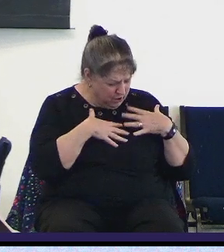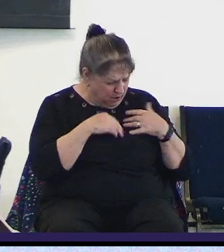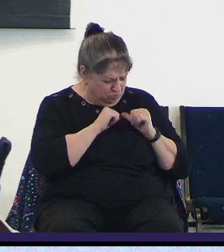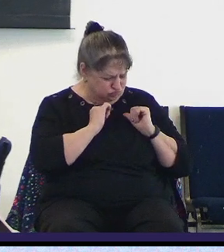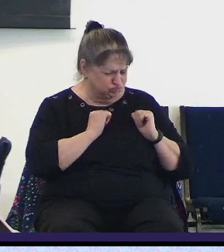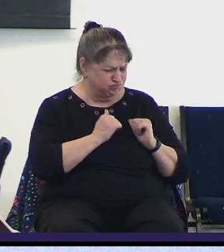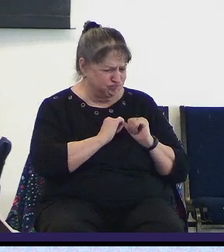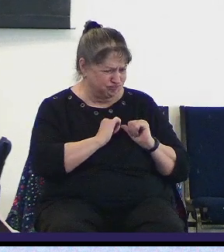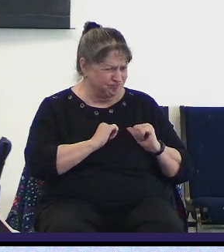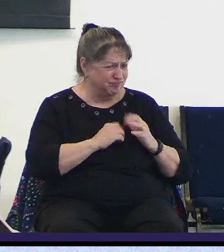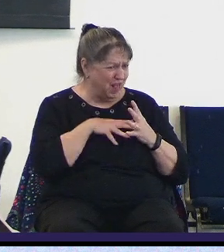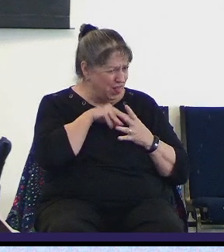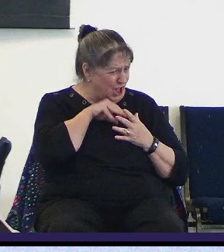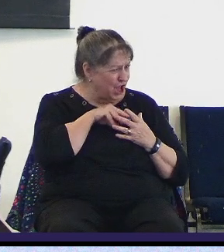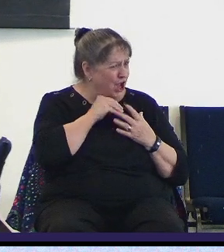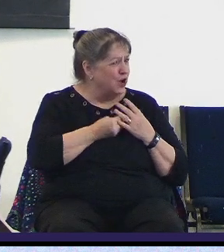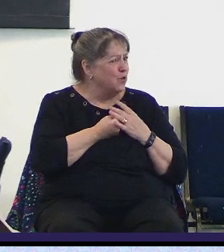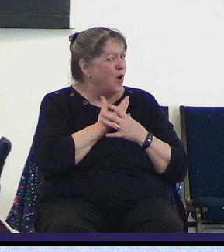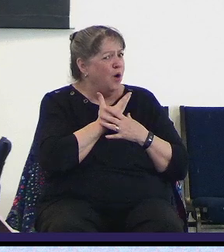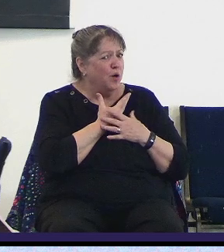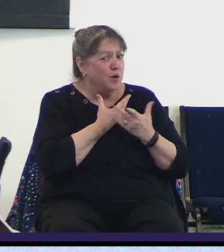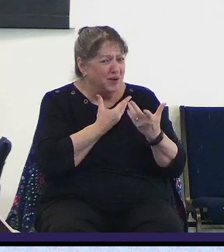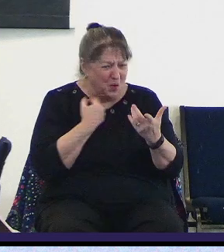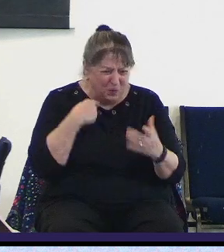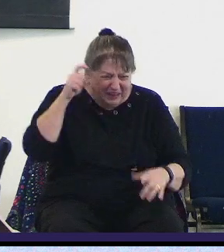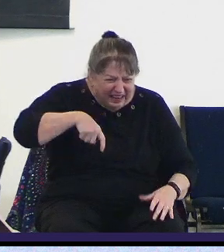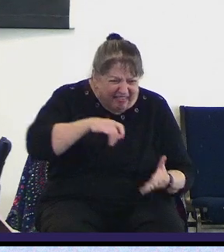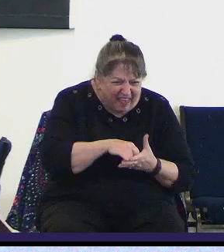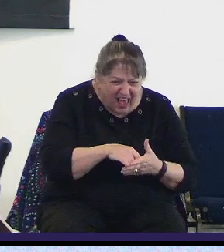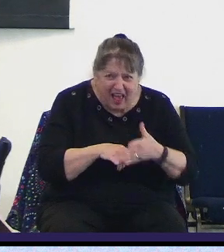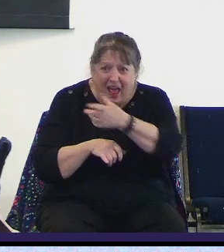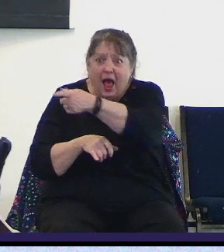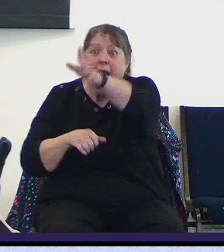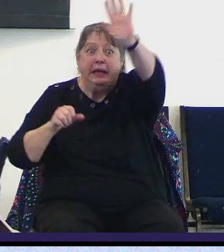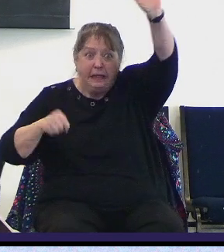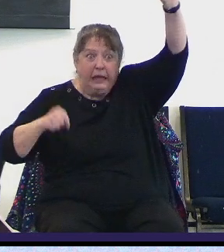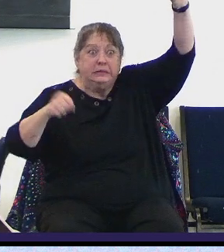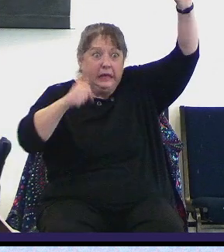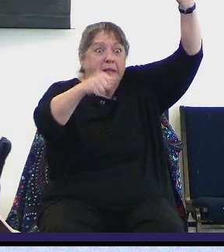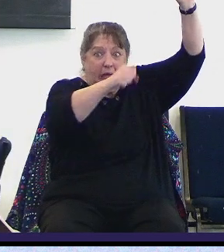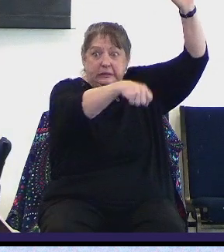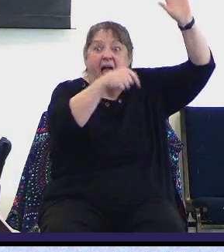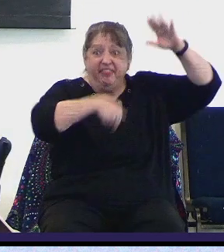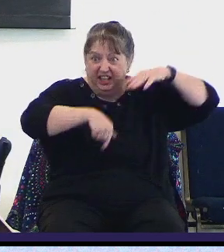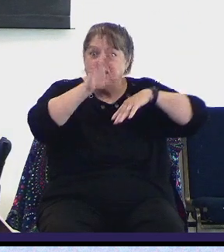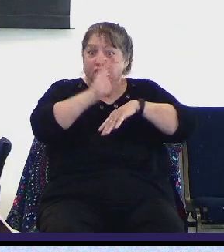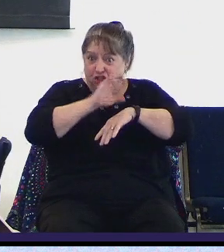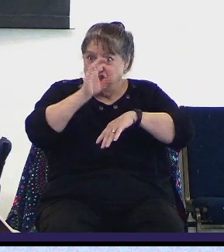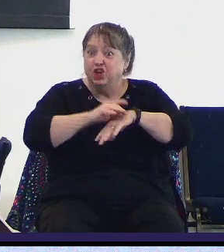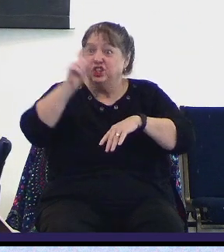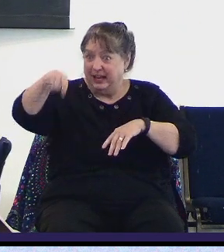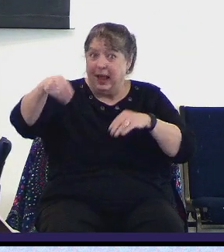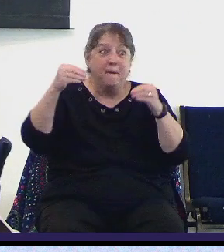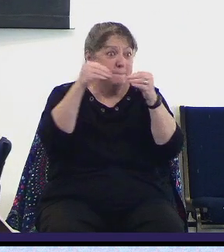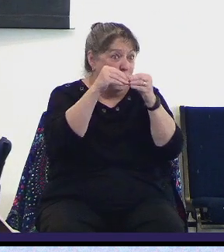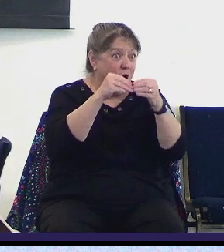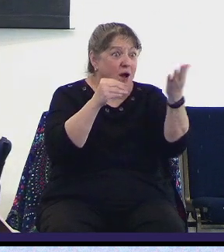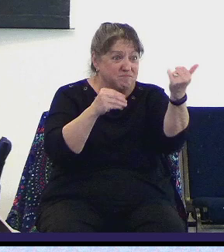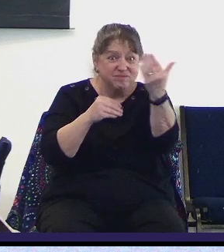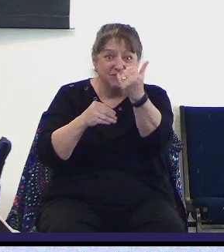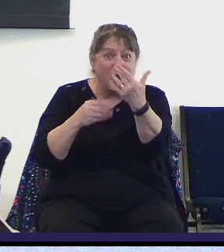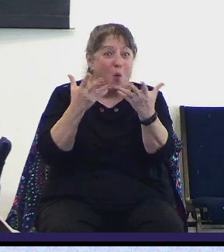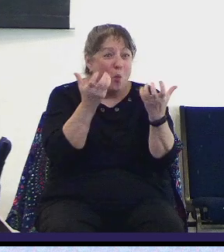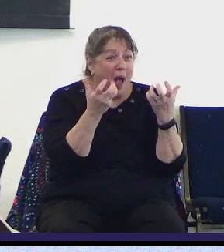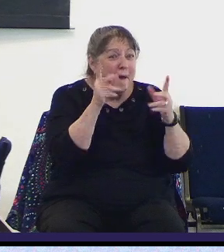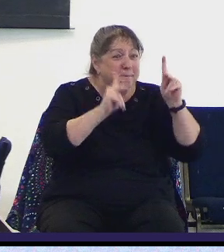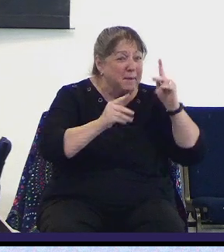want to help others do the same. Do we need that in our church? Does the church of Jesus need that today? Men and women